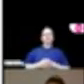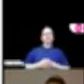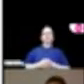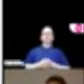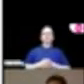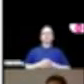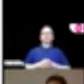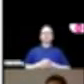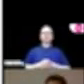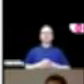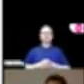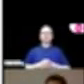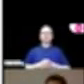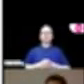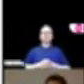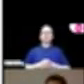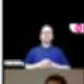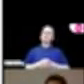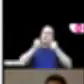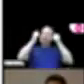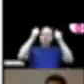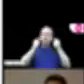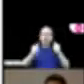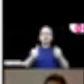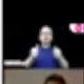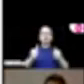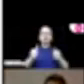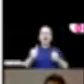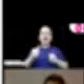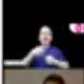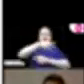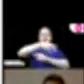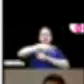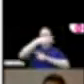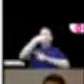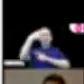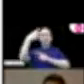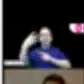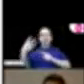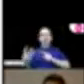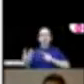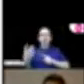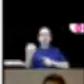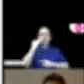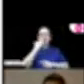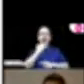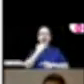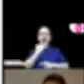one. This poster was carried by Rainbow Noir and Manchester Pride